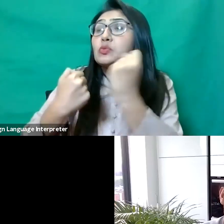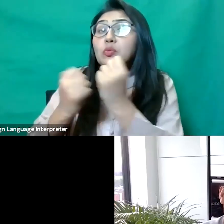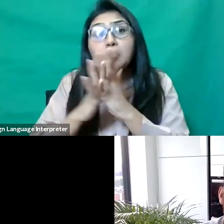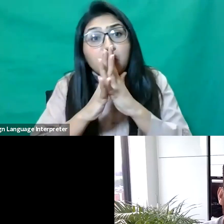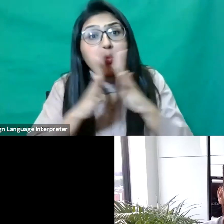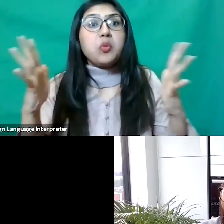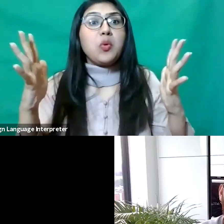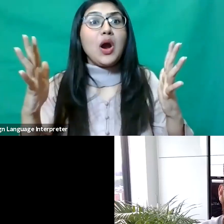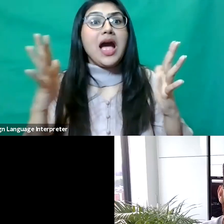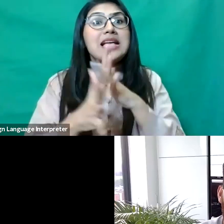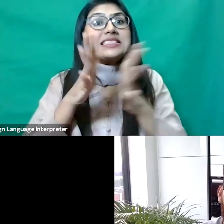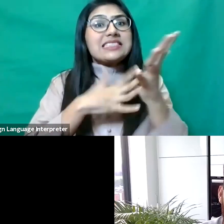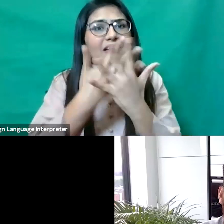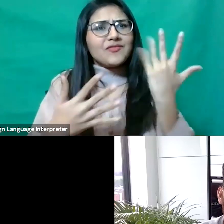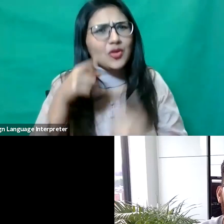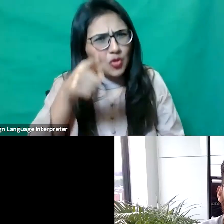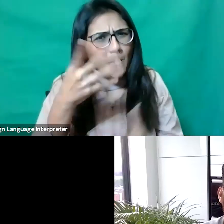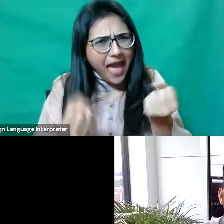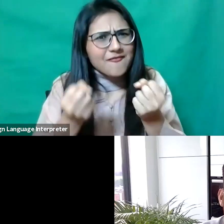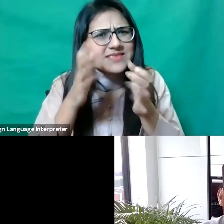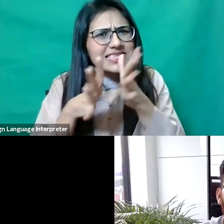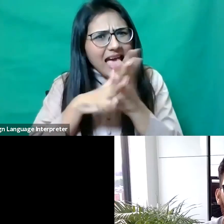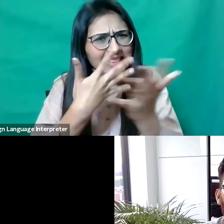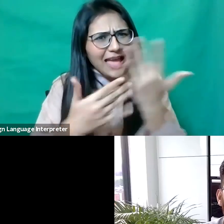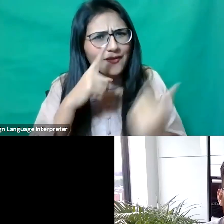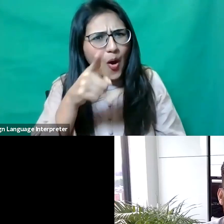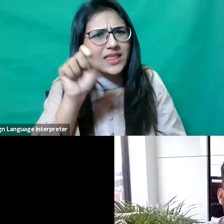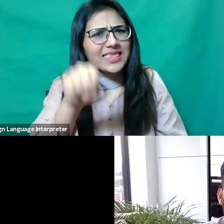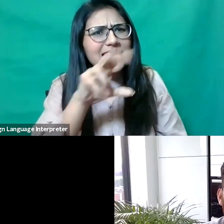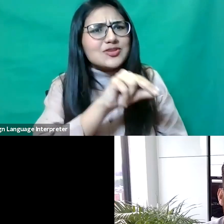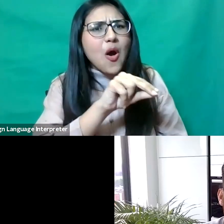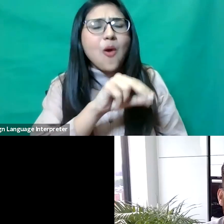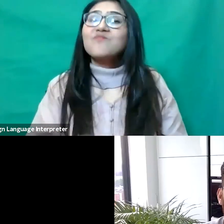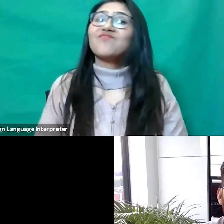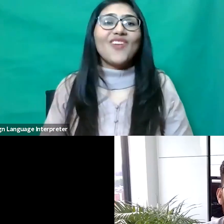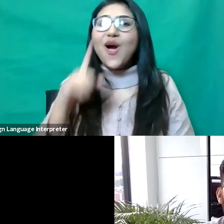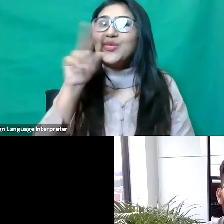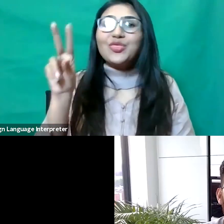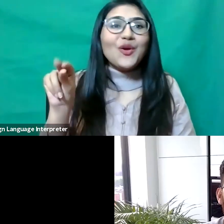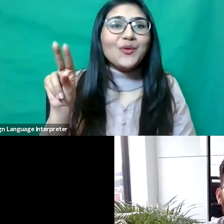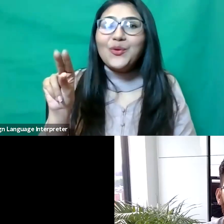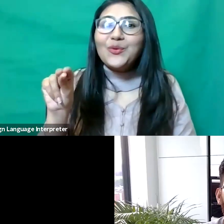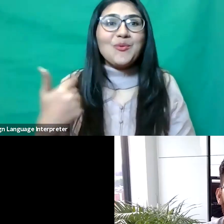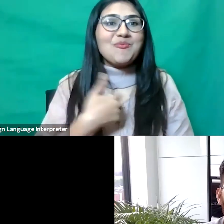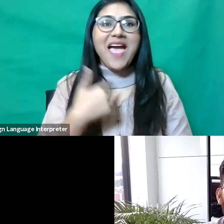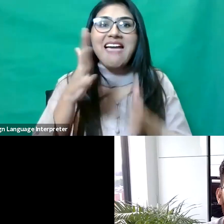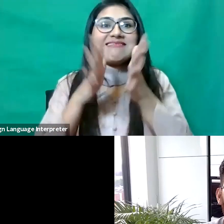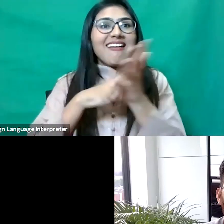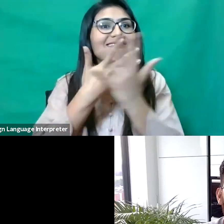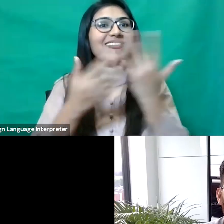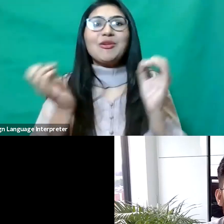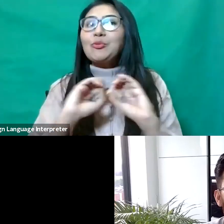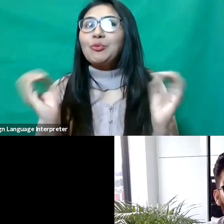sign language with me. Did you have a sign language as well? No, actually, I had no exposure to sign language